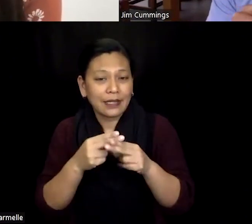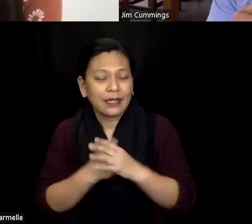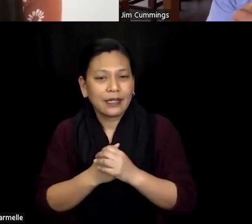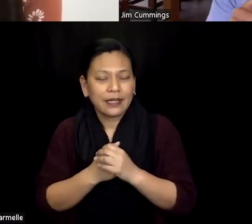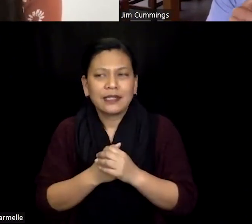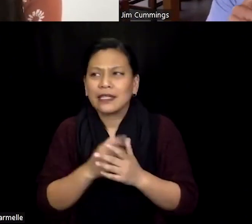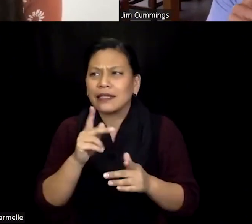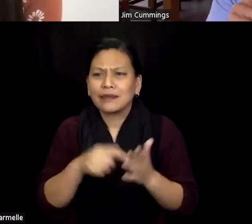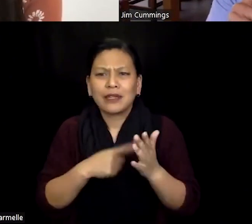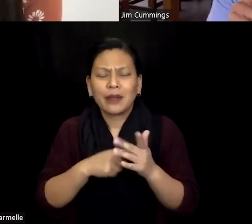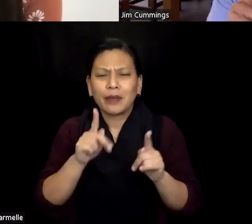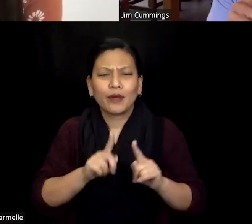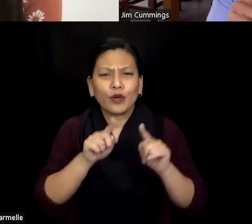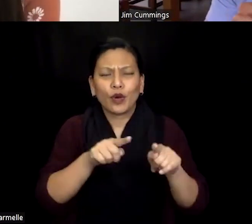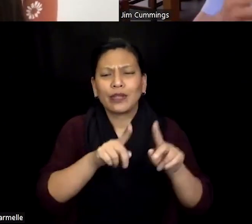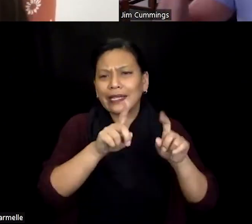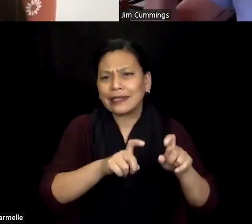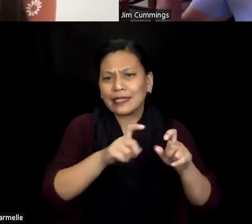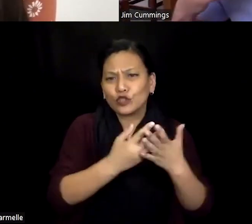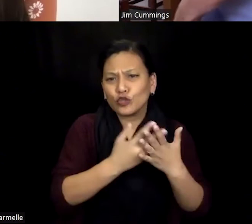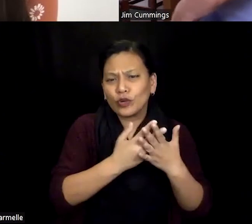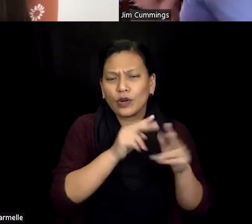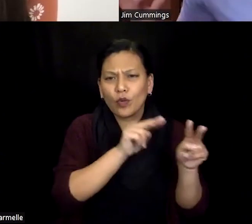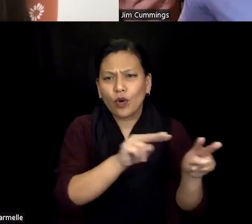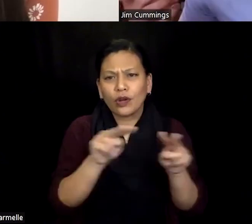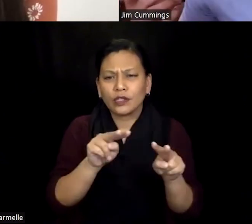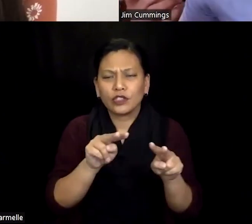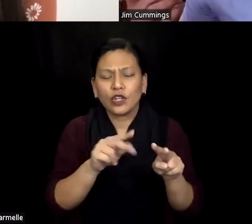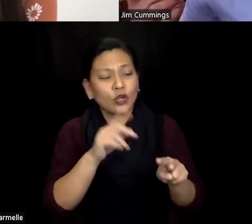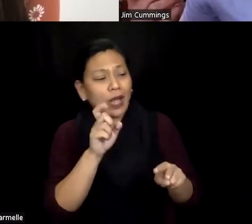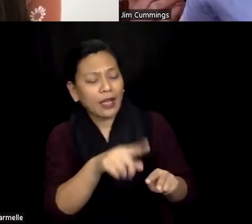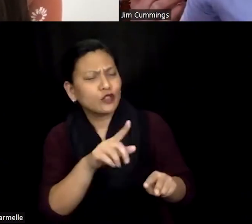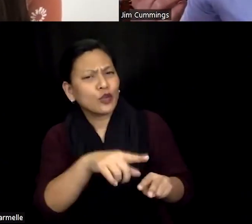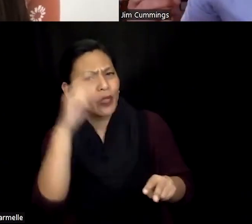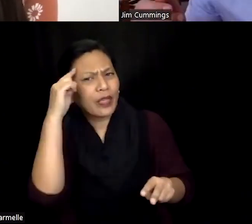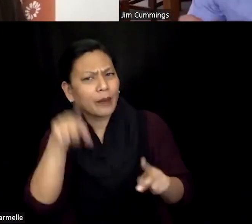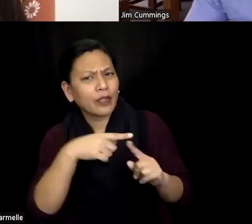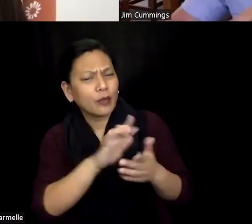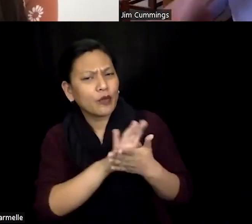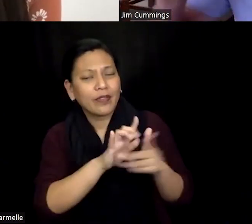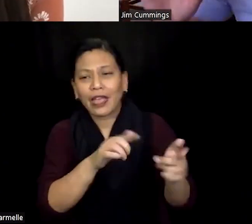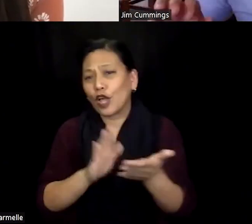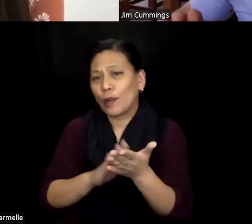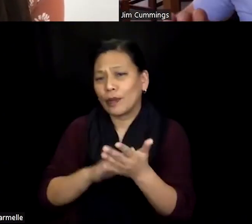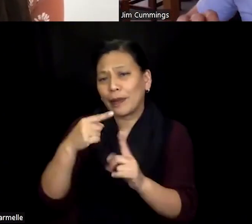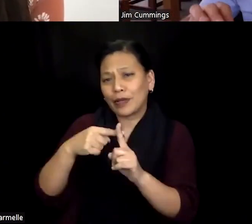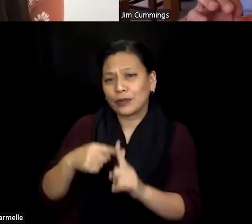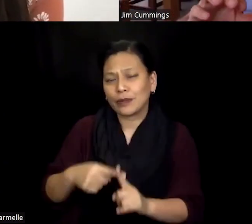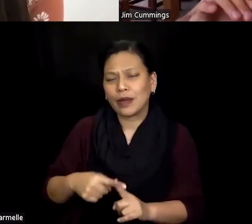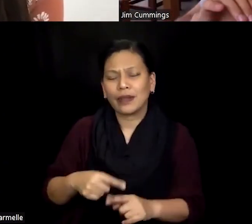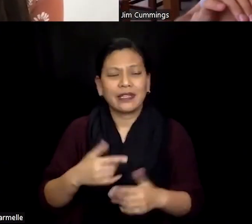sometimes have test screenings and they'll say, so what do you think of the movie? And they're just looking for compliments. And even if they say, hey, give us the negative